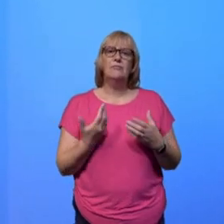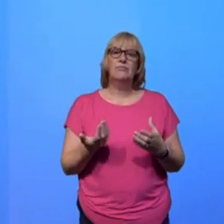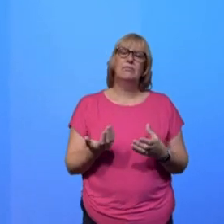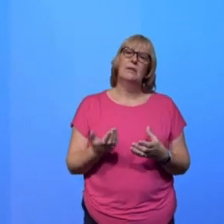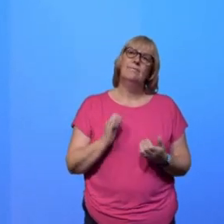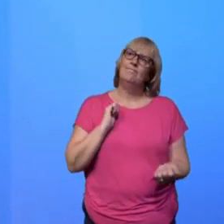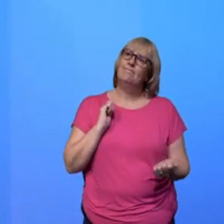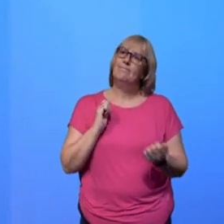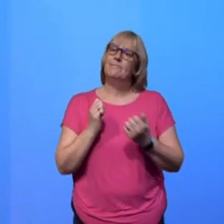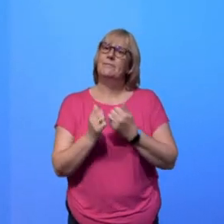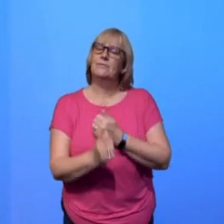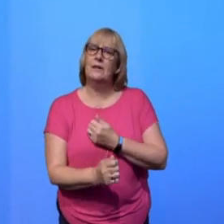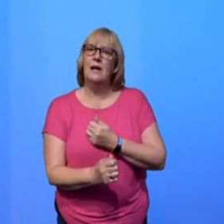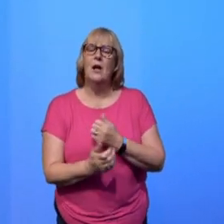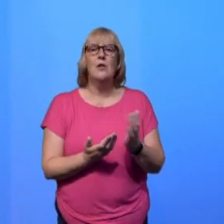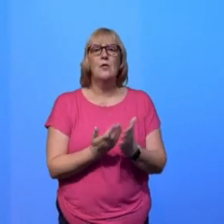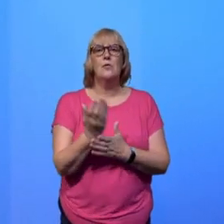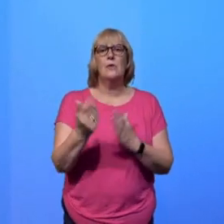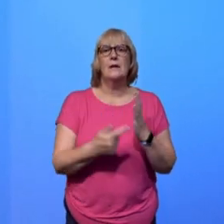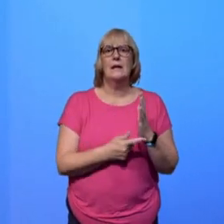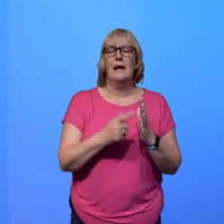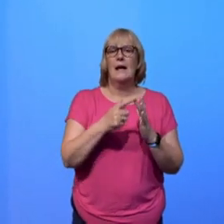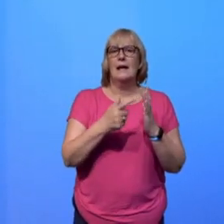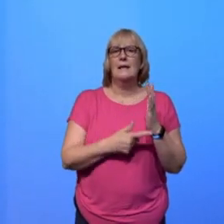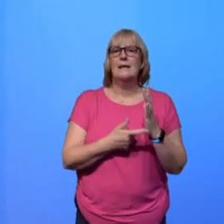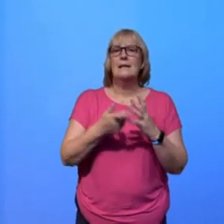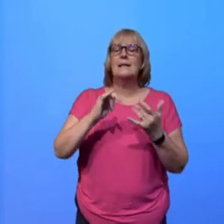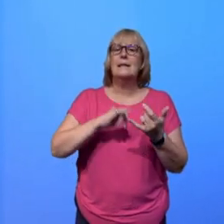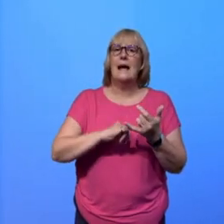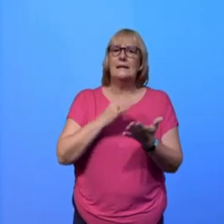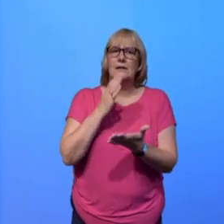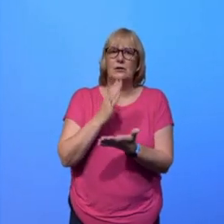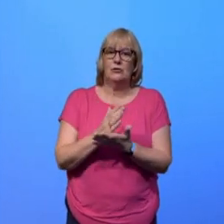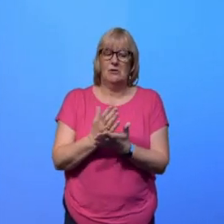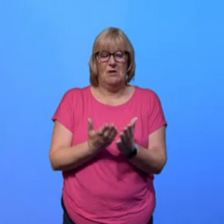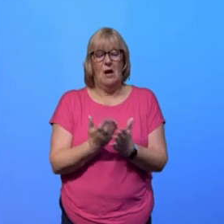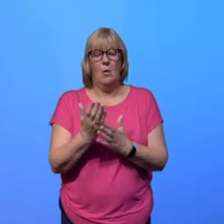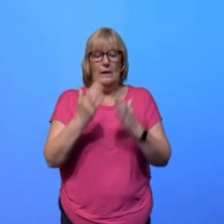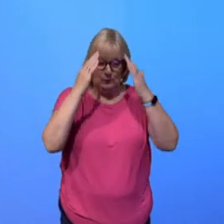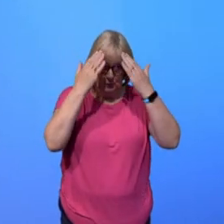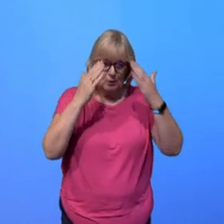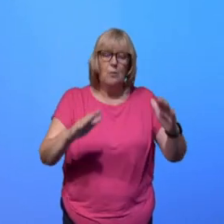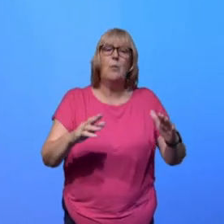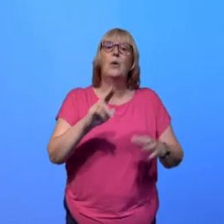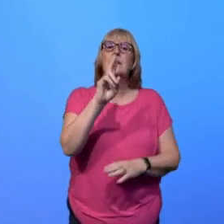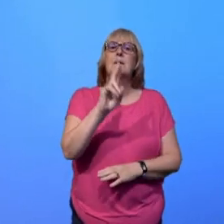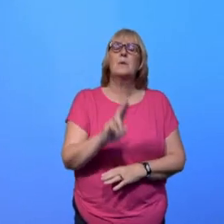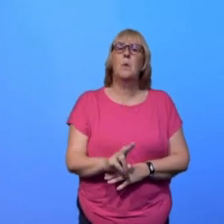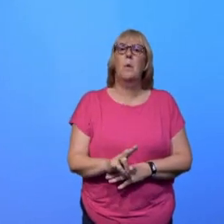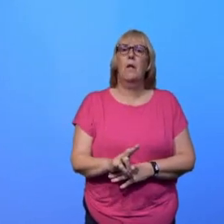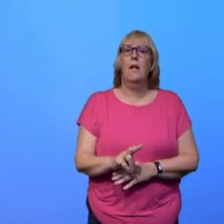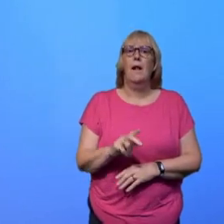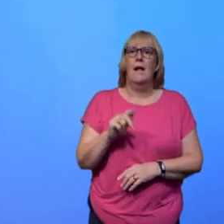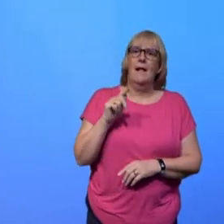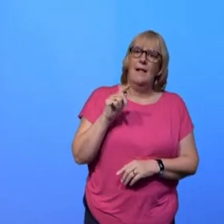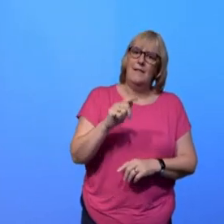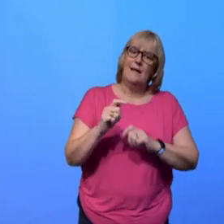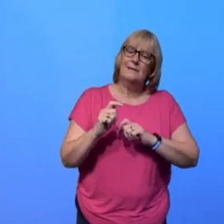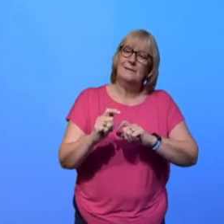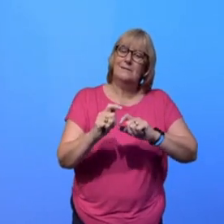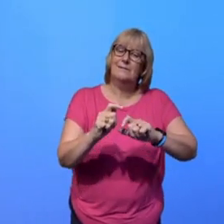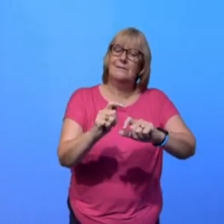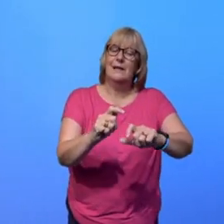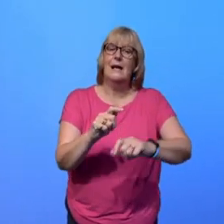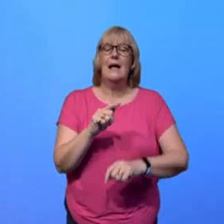Trust. I was from a non-Christian home. I was converted at boarding school when I was 15 through a maths teacher, Christopher Ash. That organisation is on its